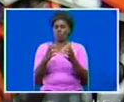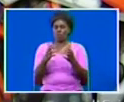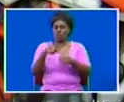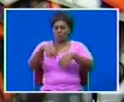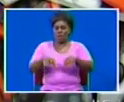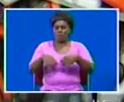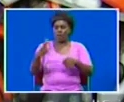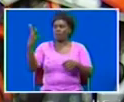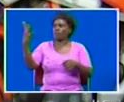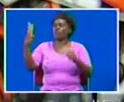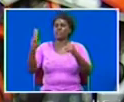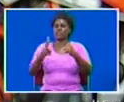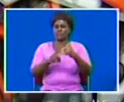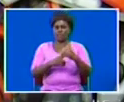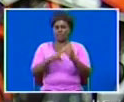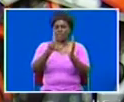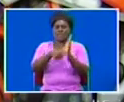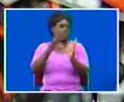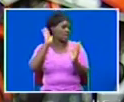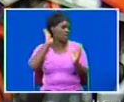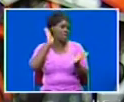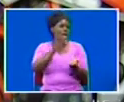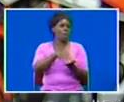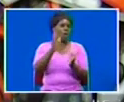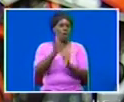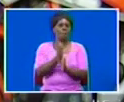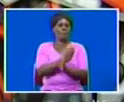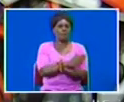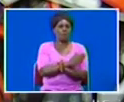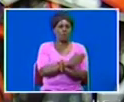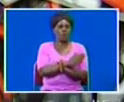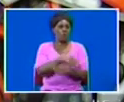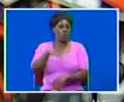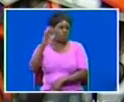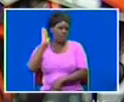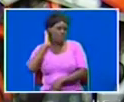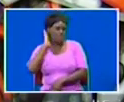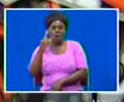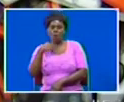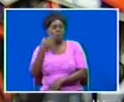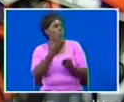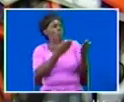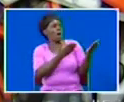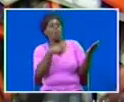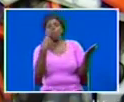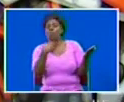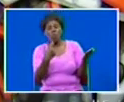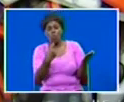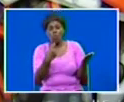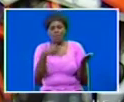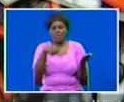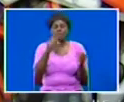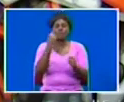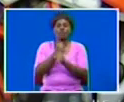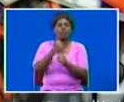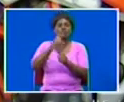an amazing initiative, and we'll be getting to hear more about it. But before then, let's just get to hear who these people on my set are. They've invaded my